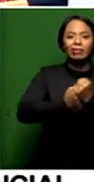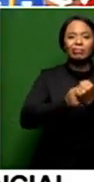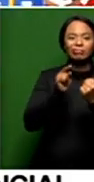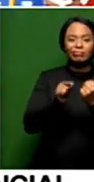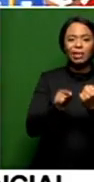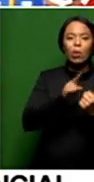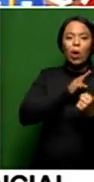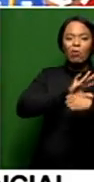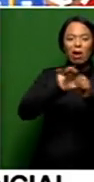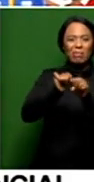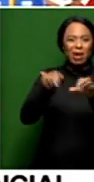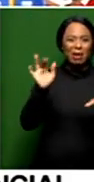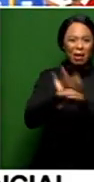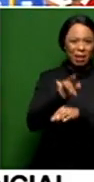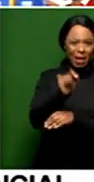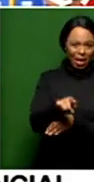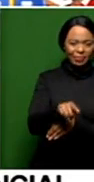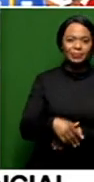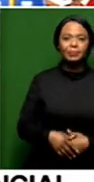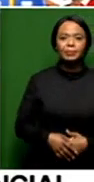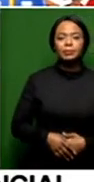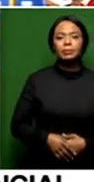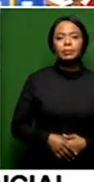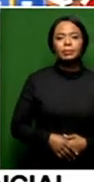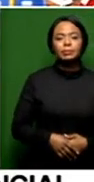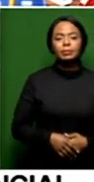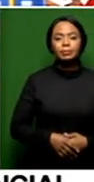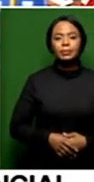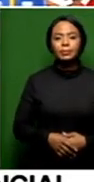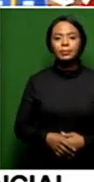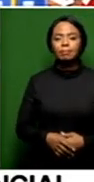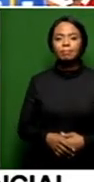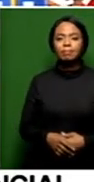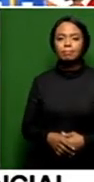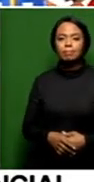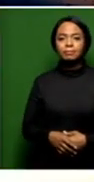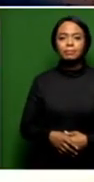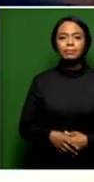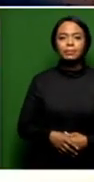height of the pandemic. Banintle Mthethwa, SABC News, Johannesburg.